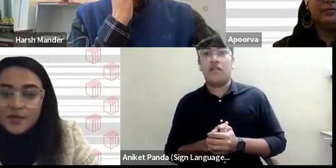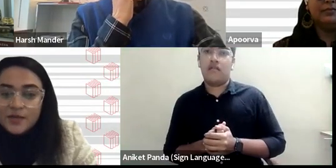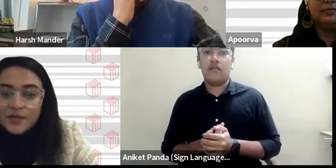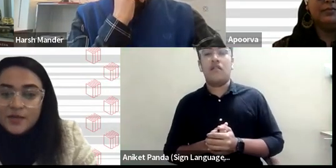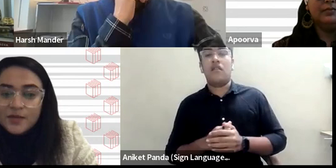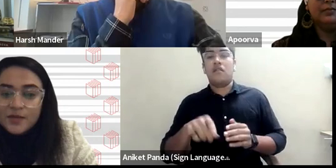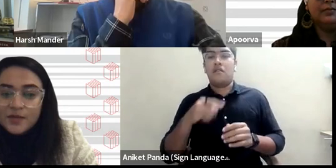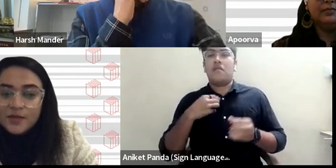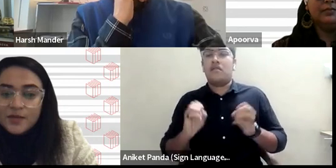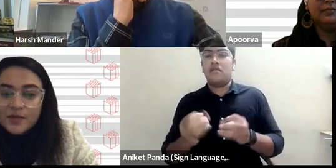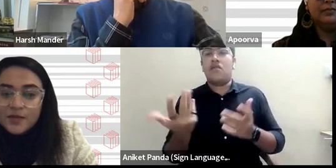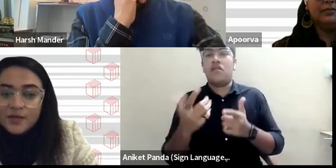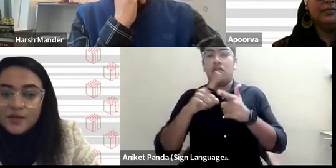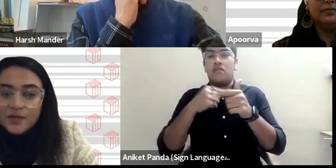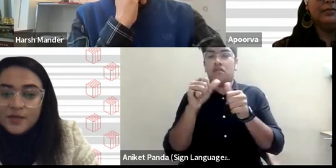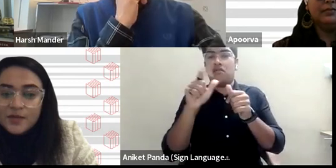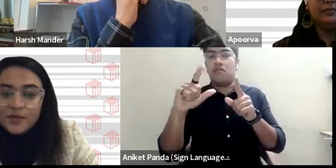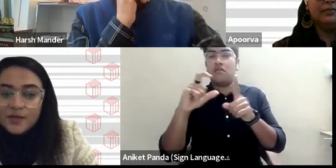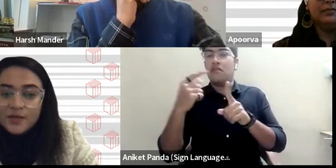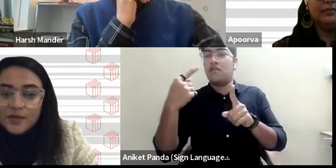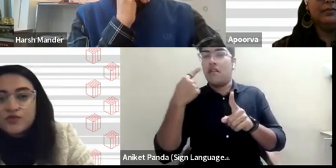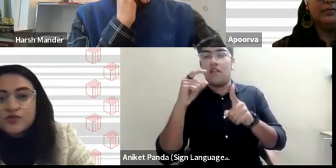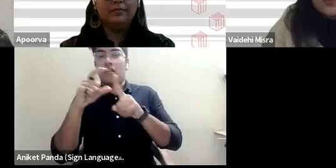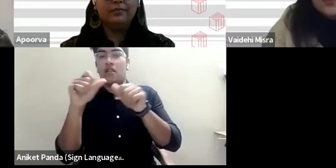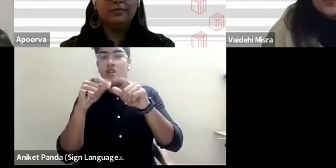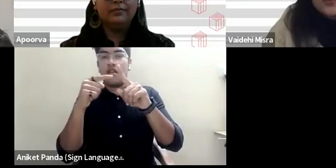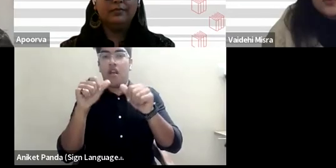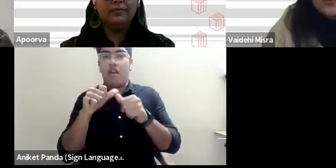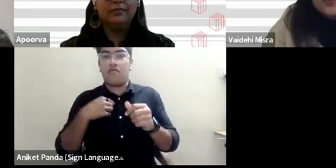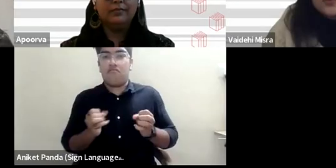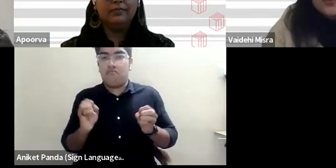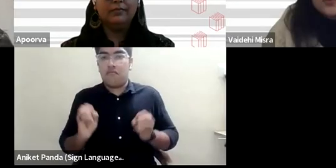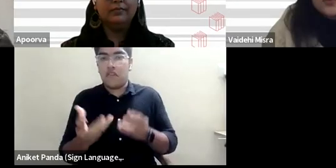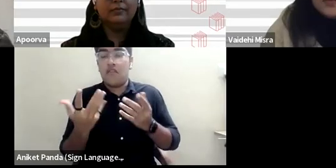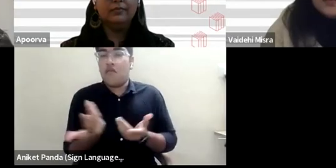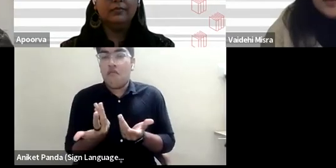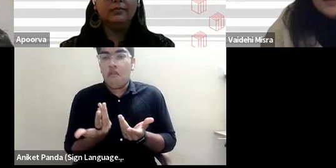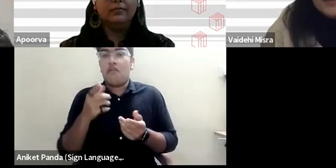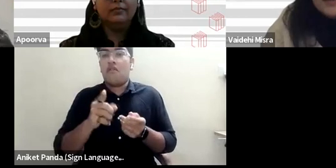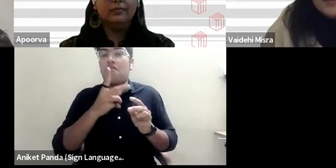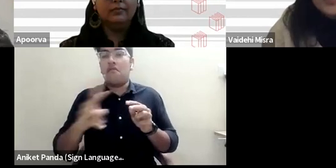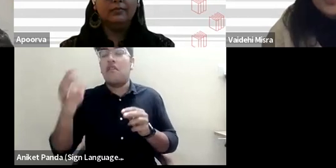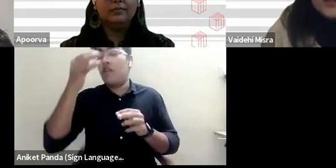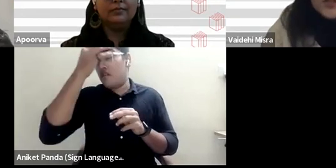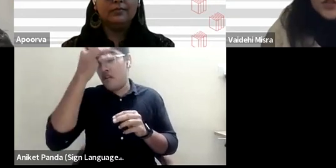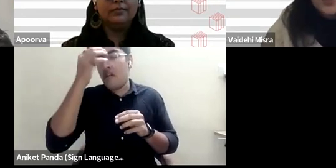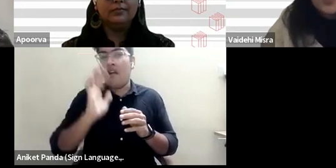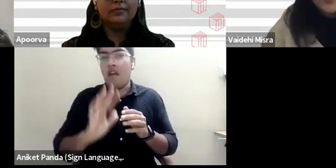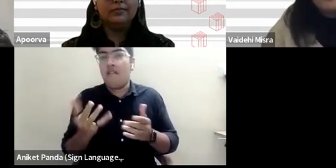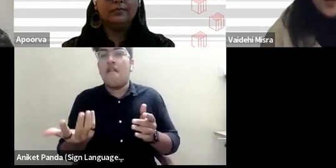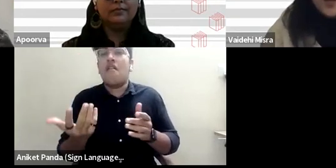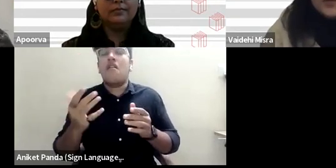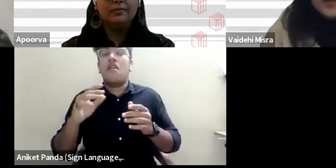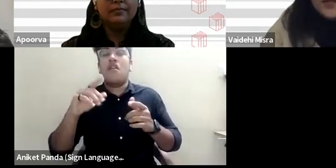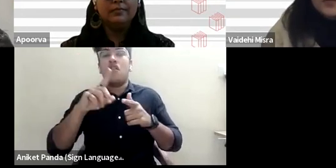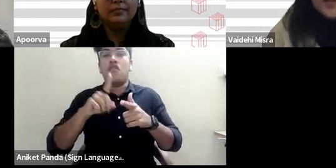portal, which puts out some amount of data on issues that either relate to diversity. We have some on judicial